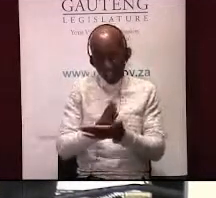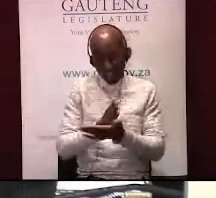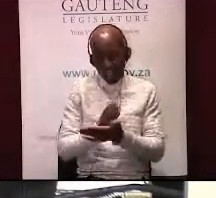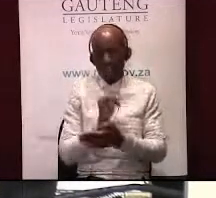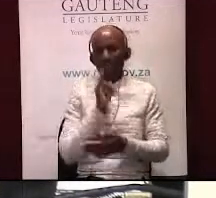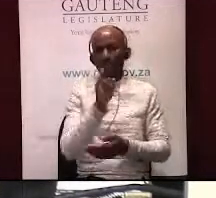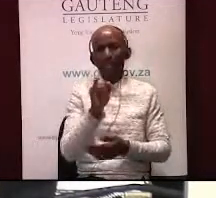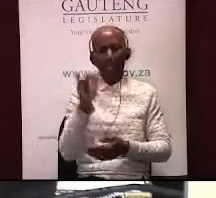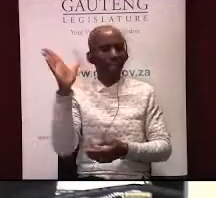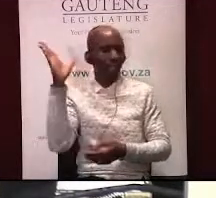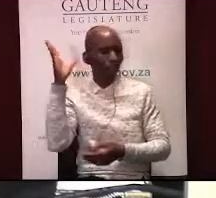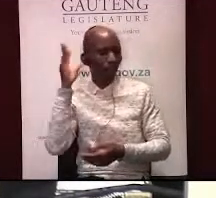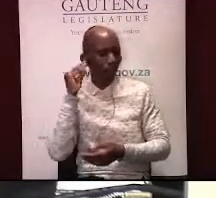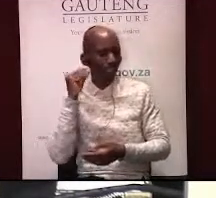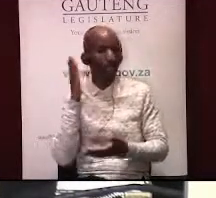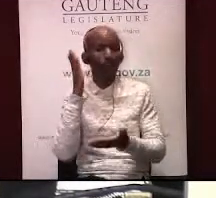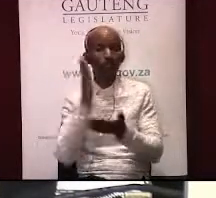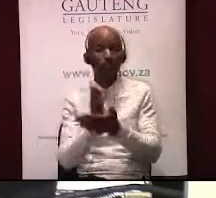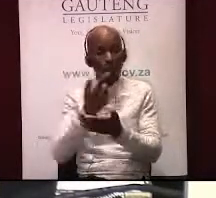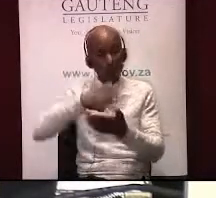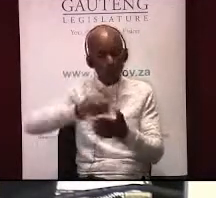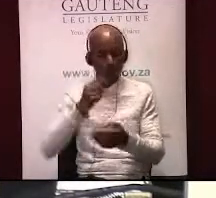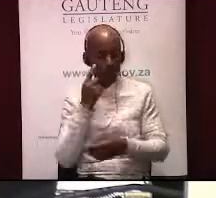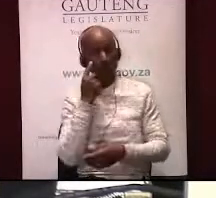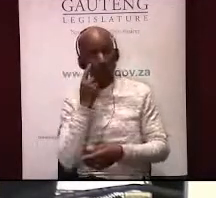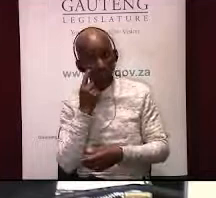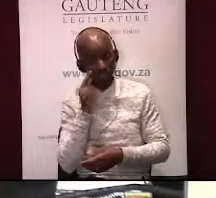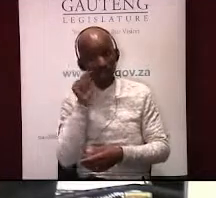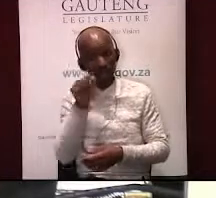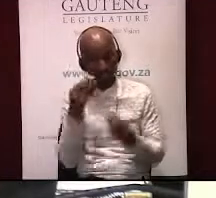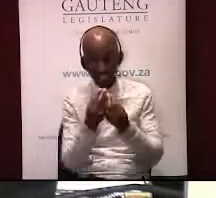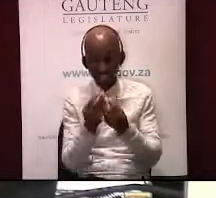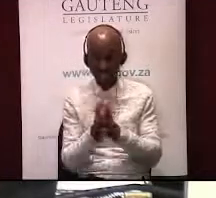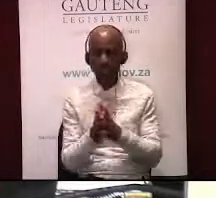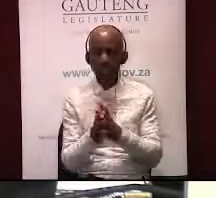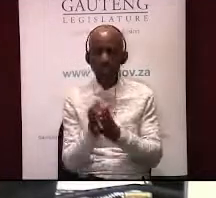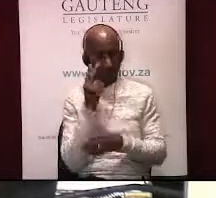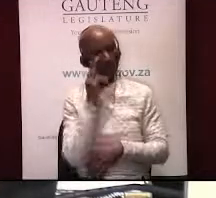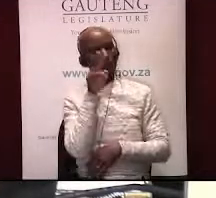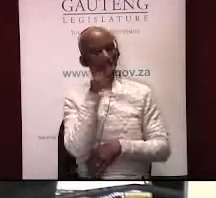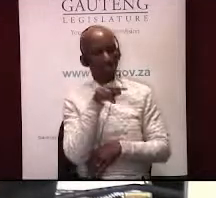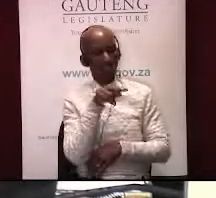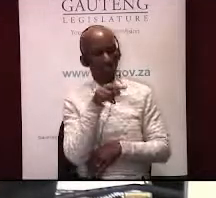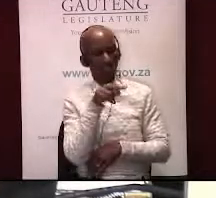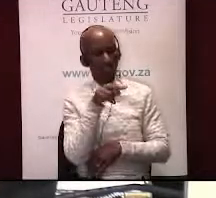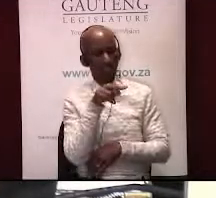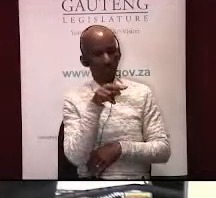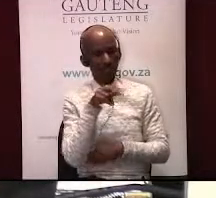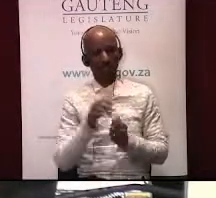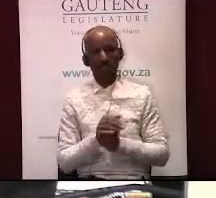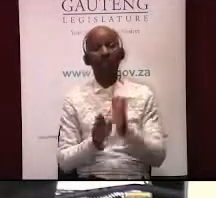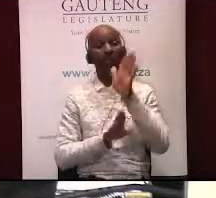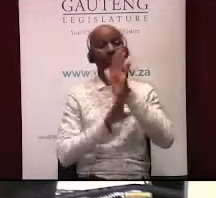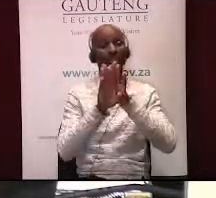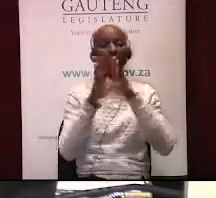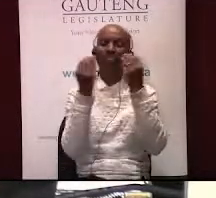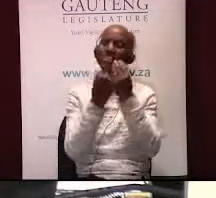horrific experiences, and I'm sure all of us were witnesses to that, as we watched gruesome